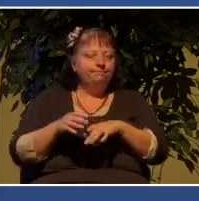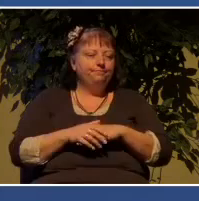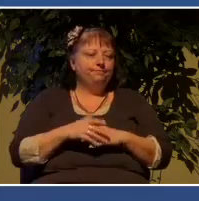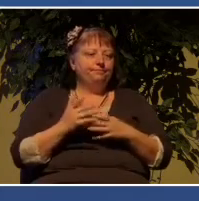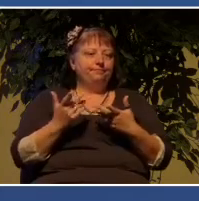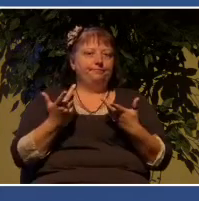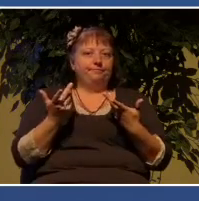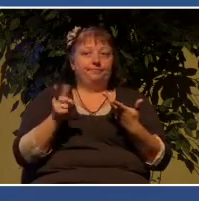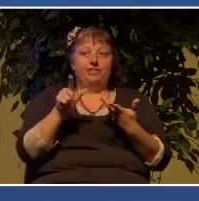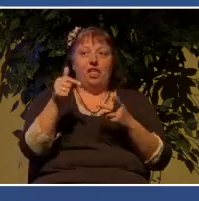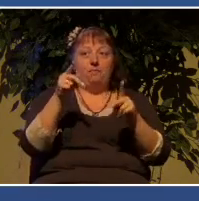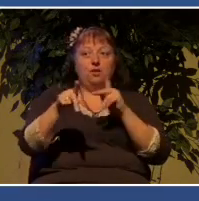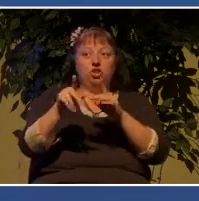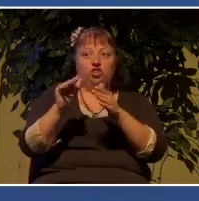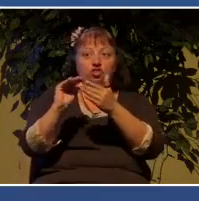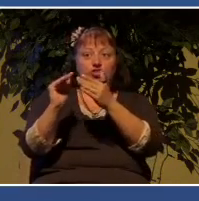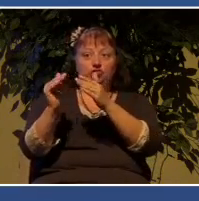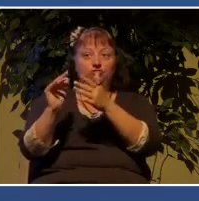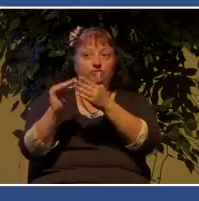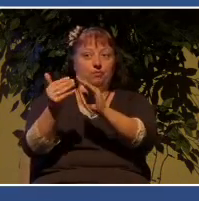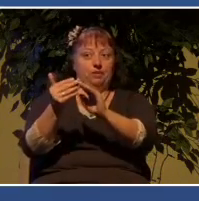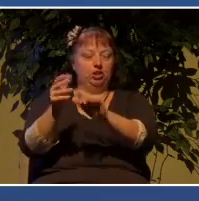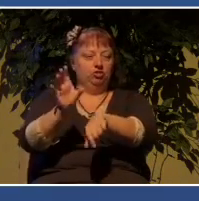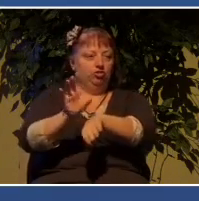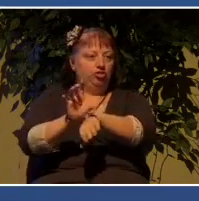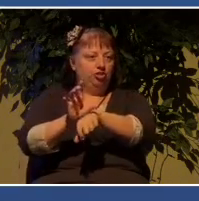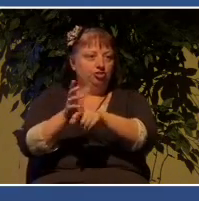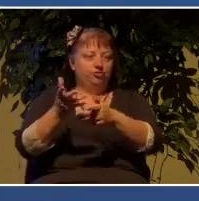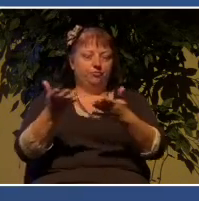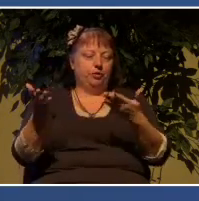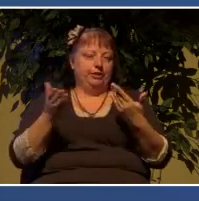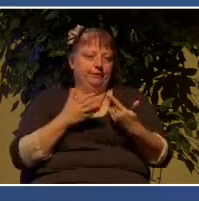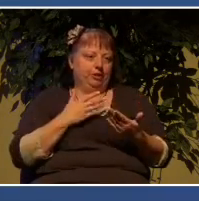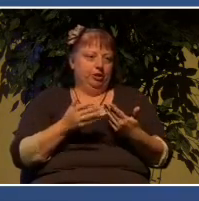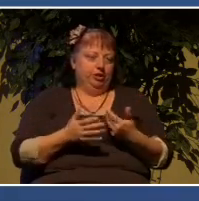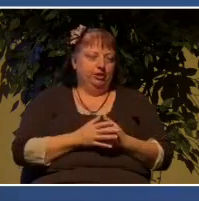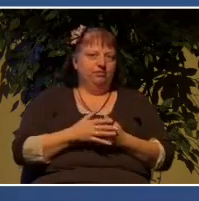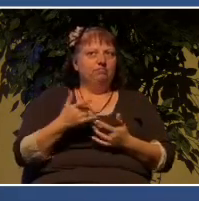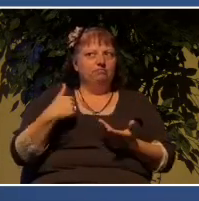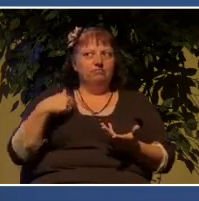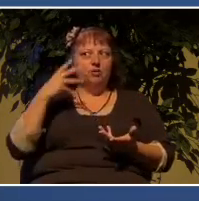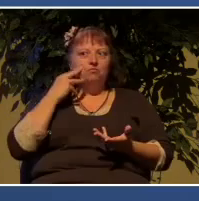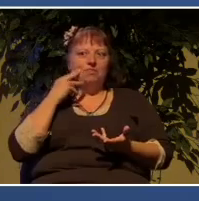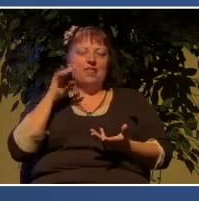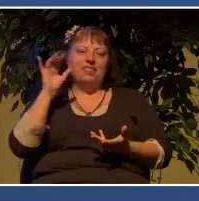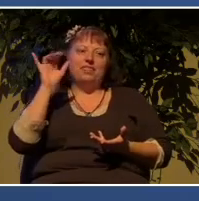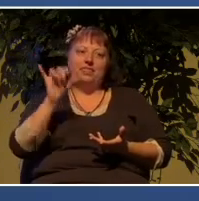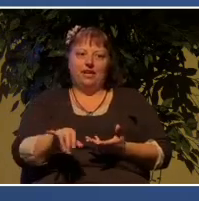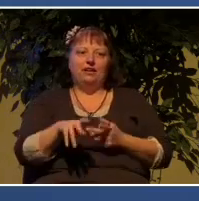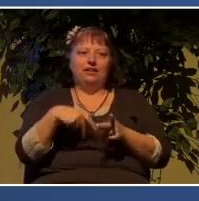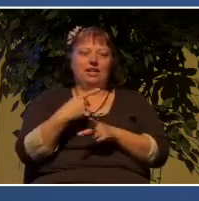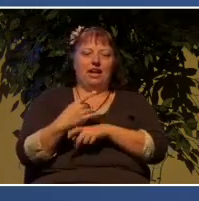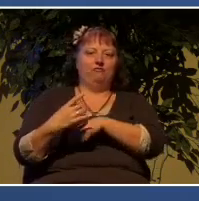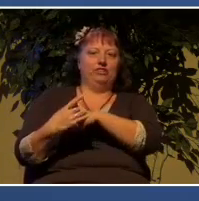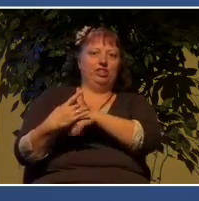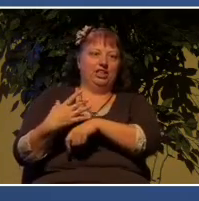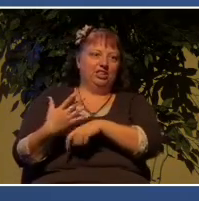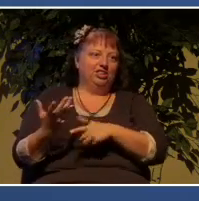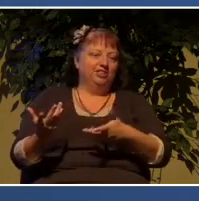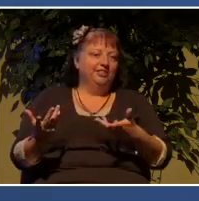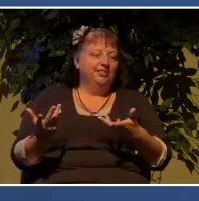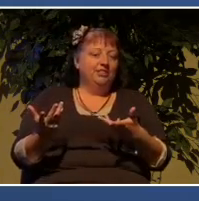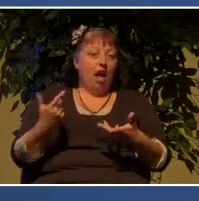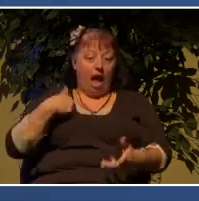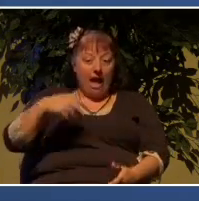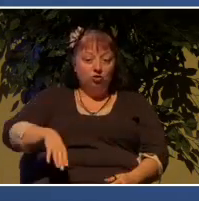I first began to experience that kind of rejection in the early years of ministry. You got to understand, I grew up, I didn't know what